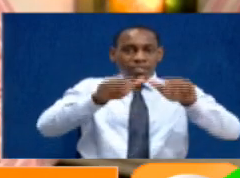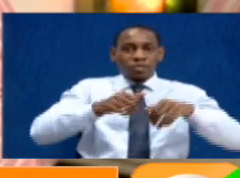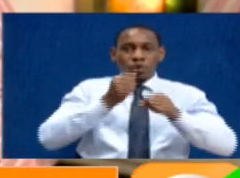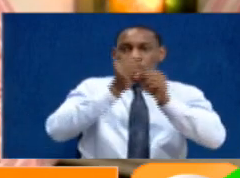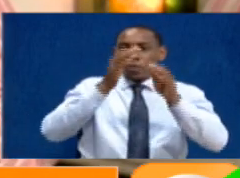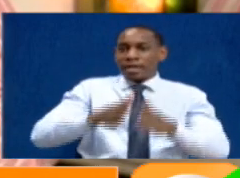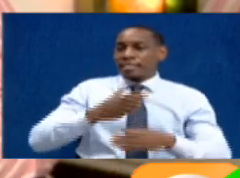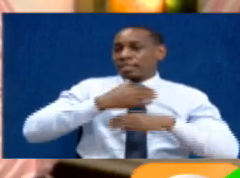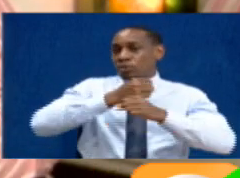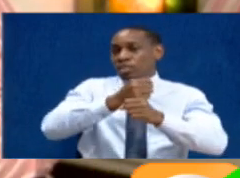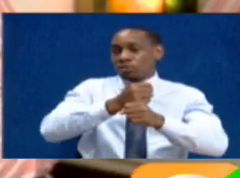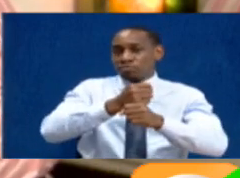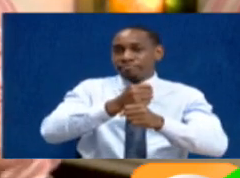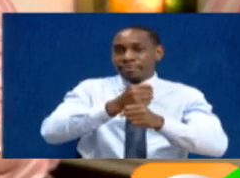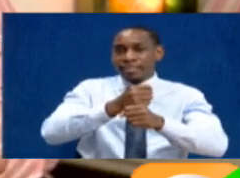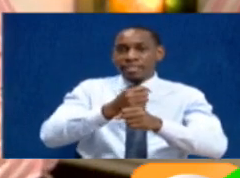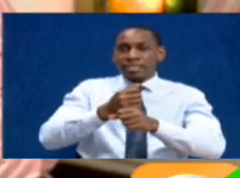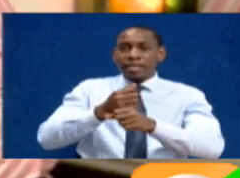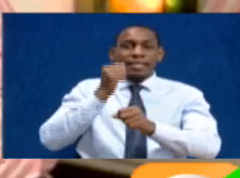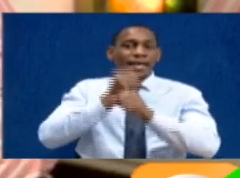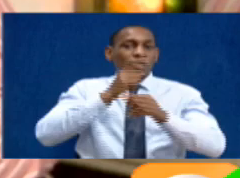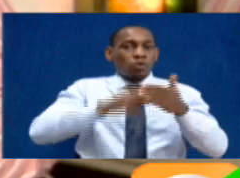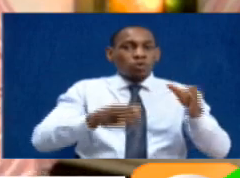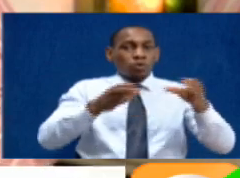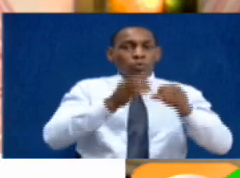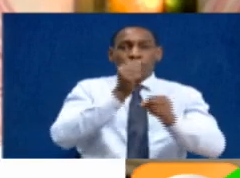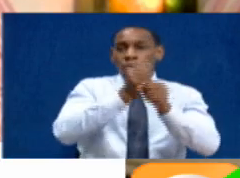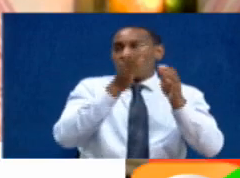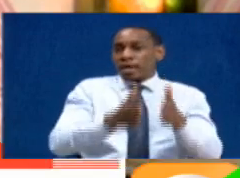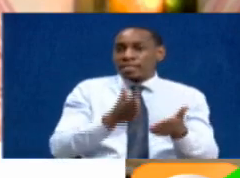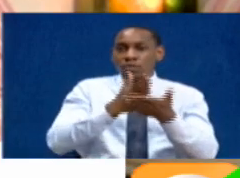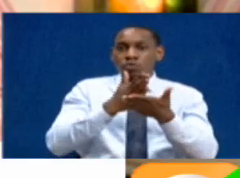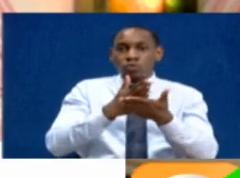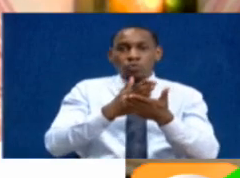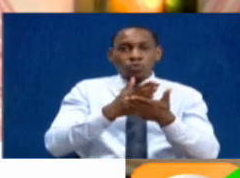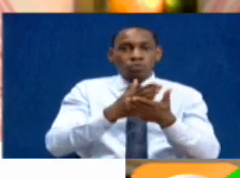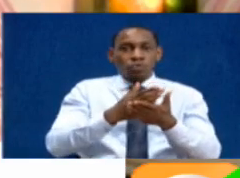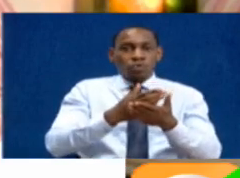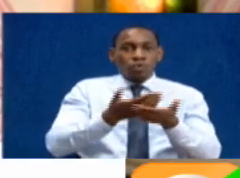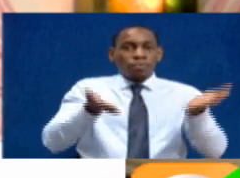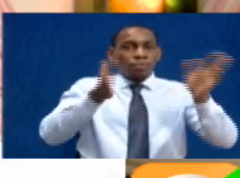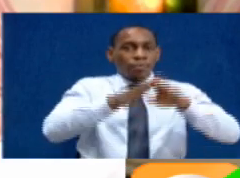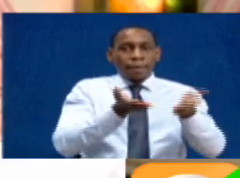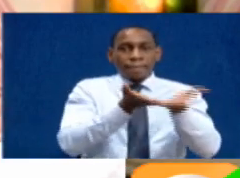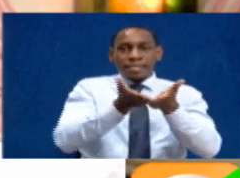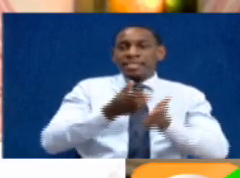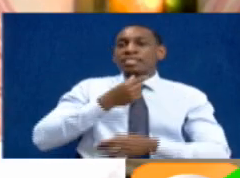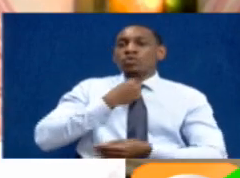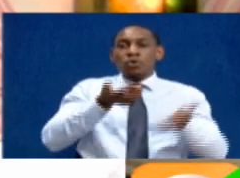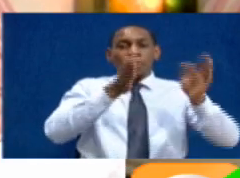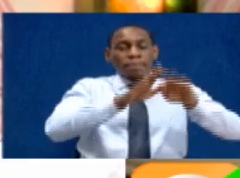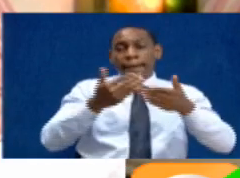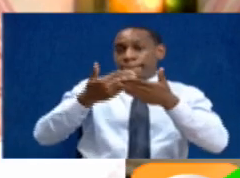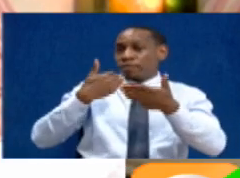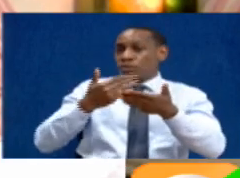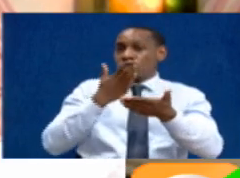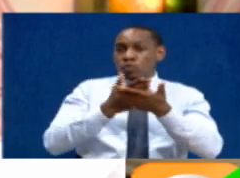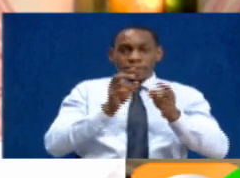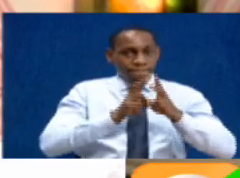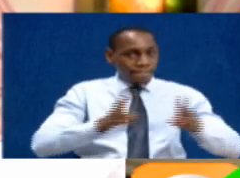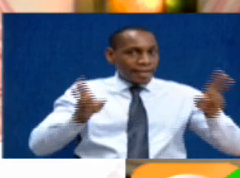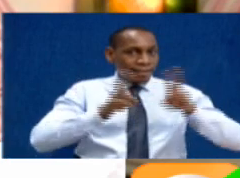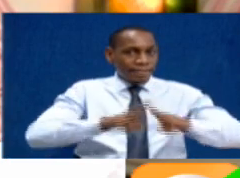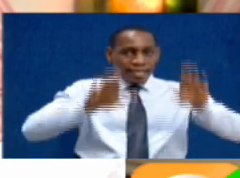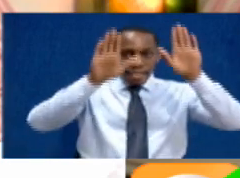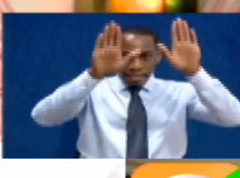Workers Association. What has he done for workers? I mean, he has killed the trade unions. I mean, the trade union was a very